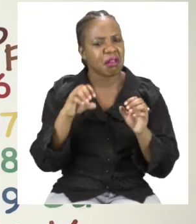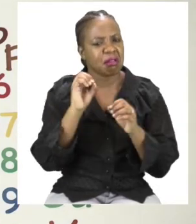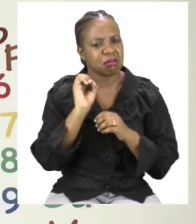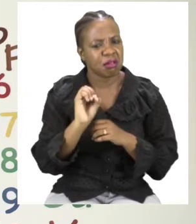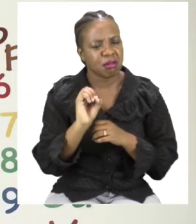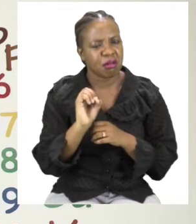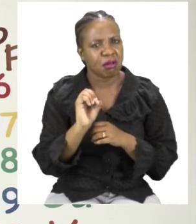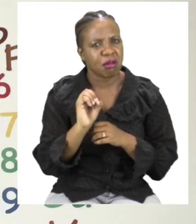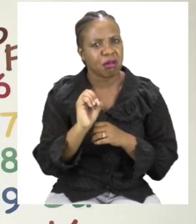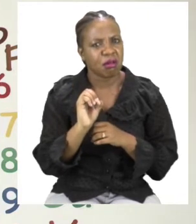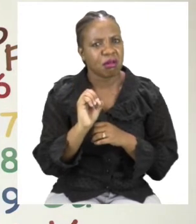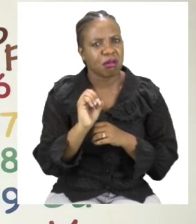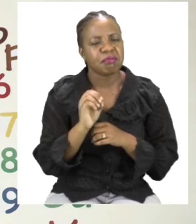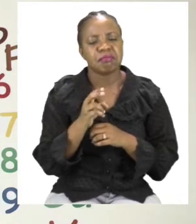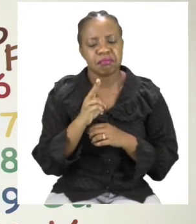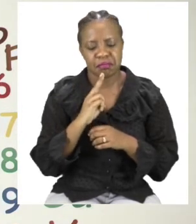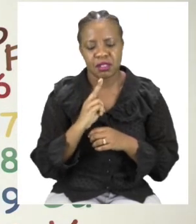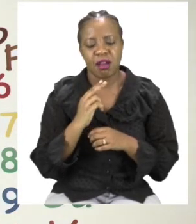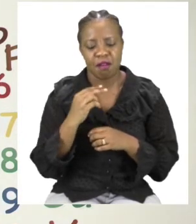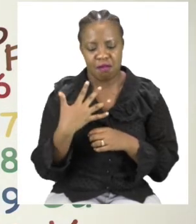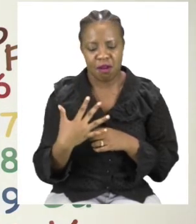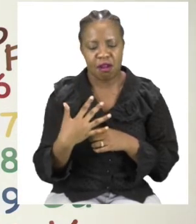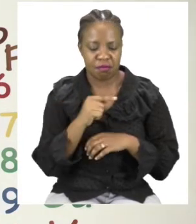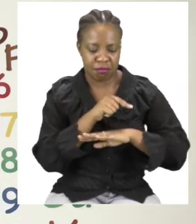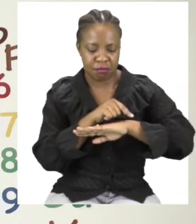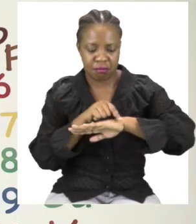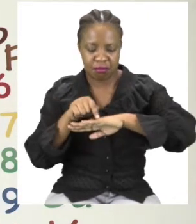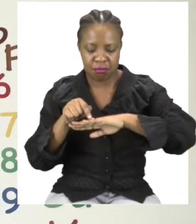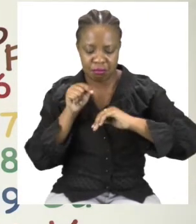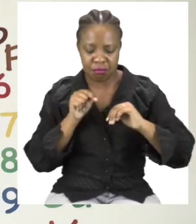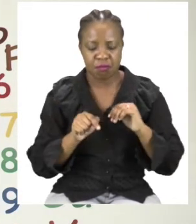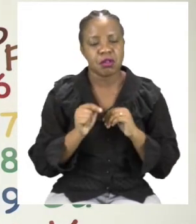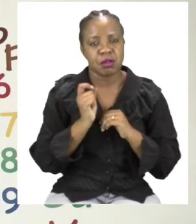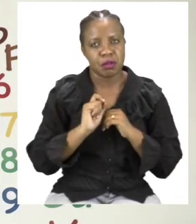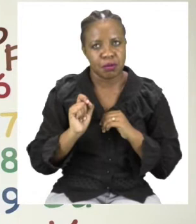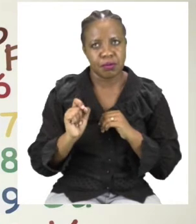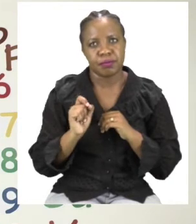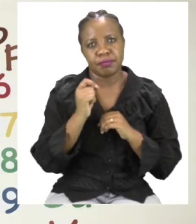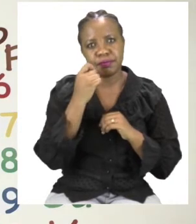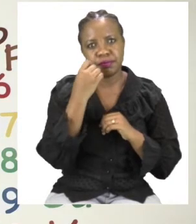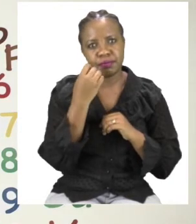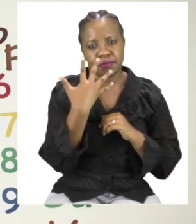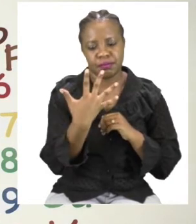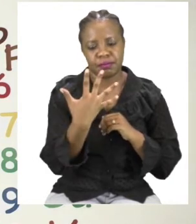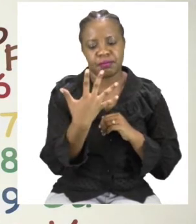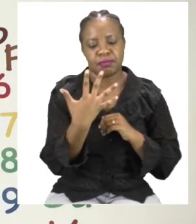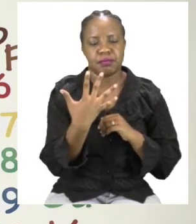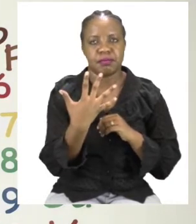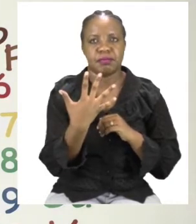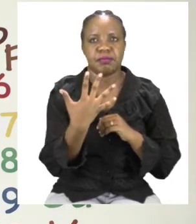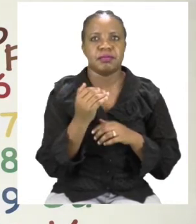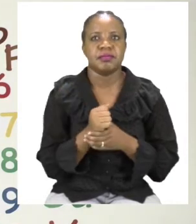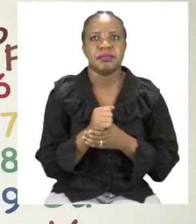will remain with 5. So we know that our answer for the first one is